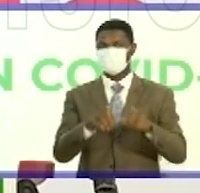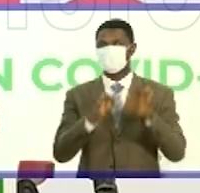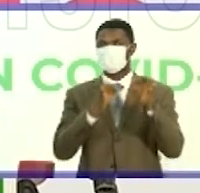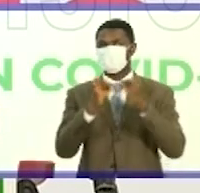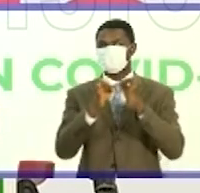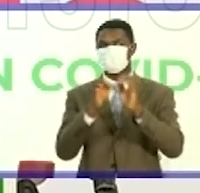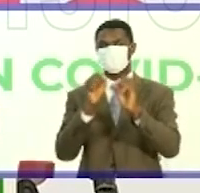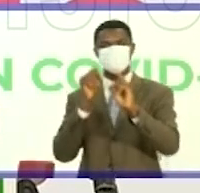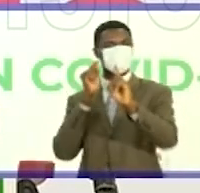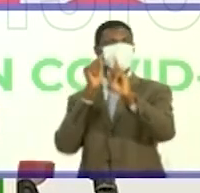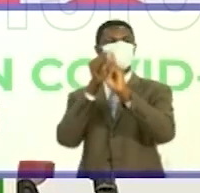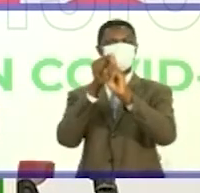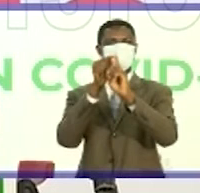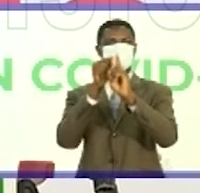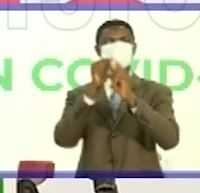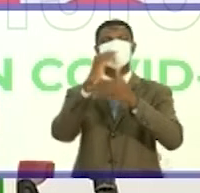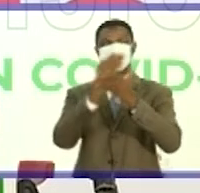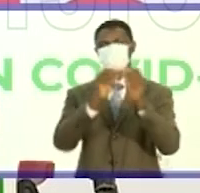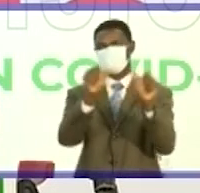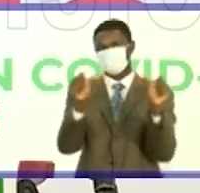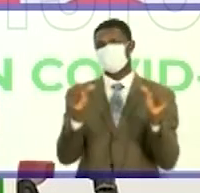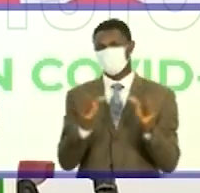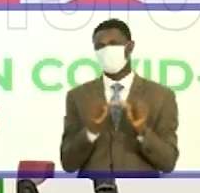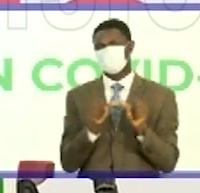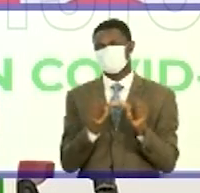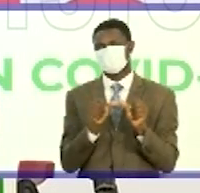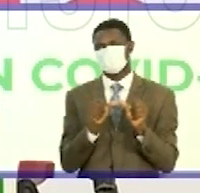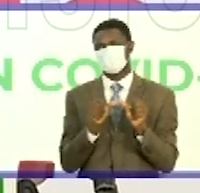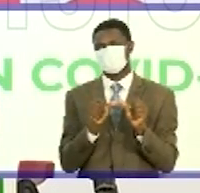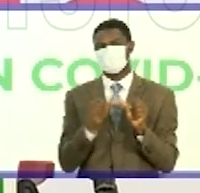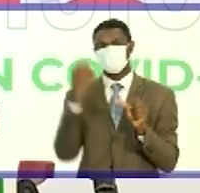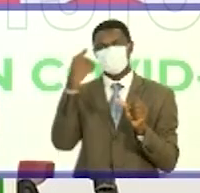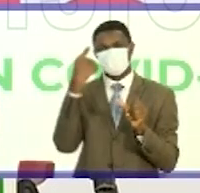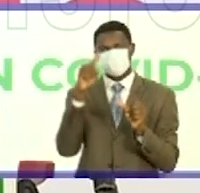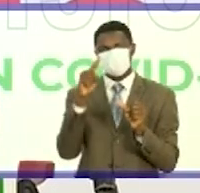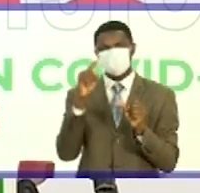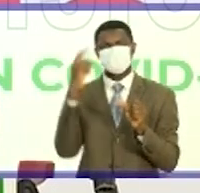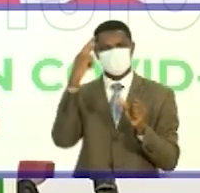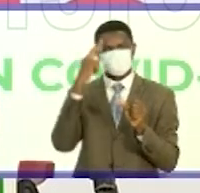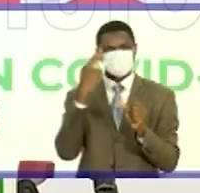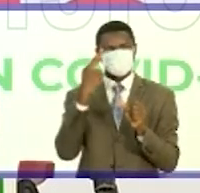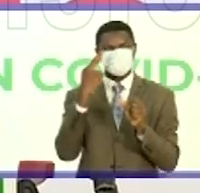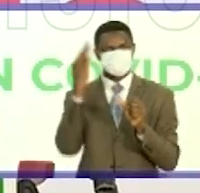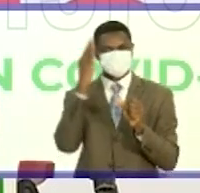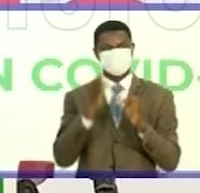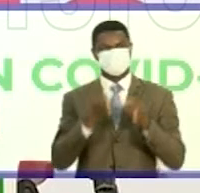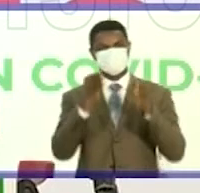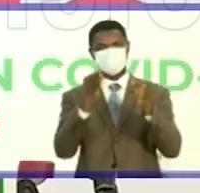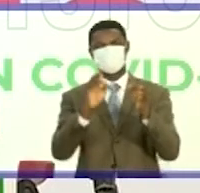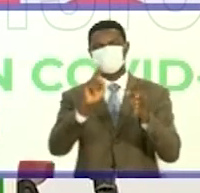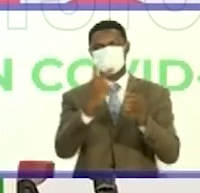prioritized the following areas of major focus for the extended second phase of the response.